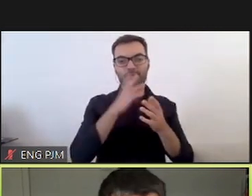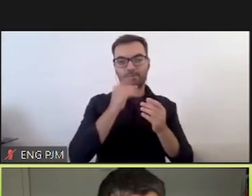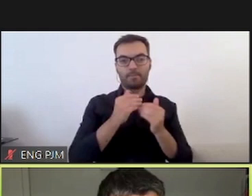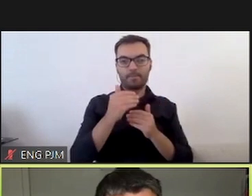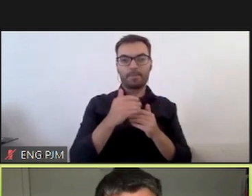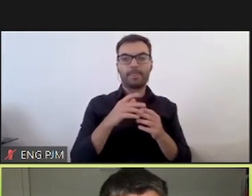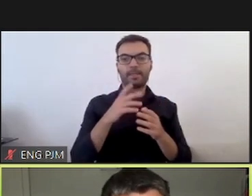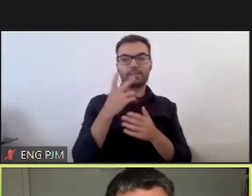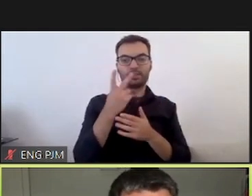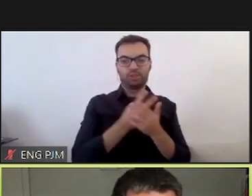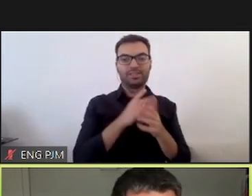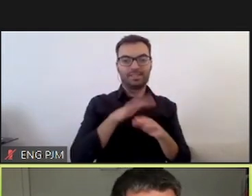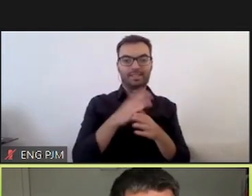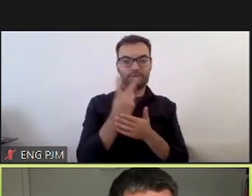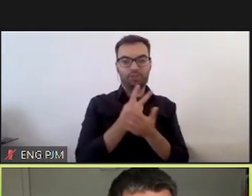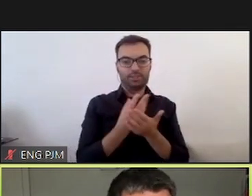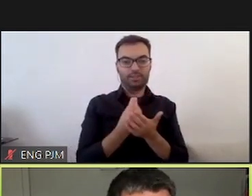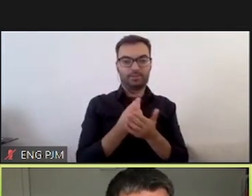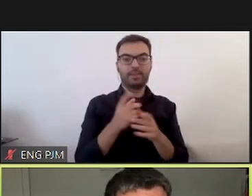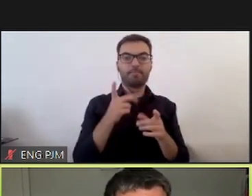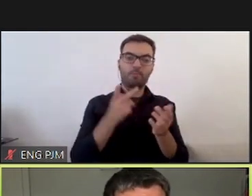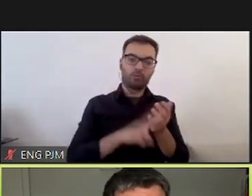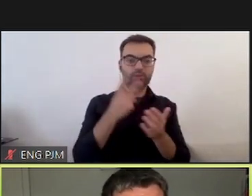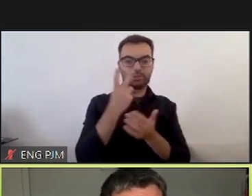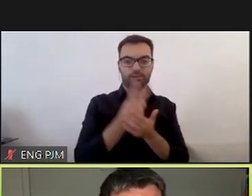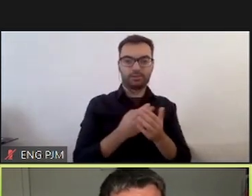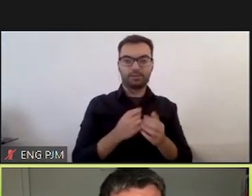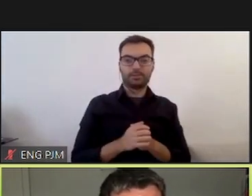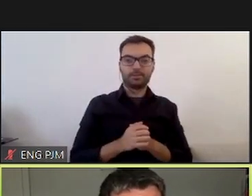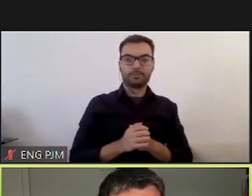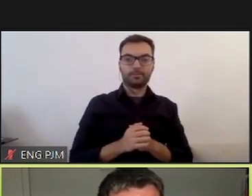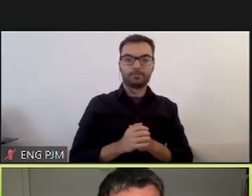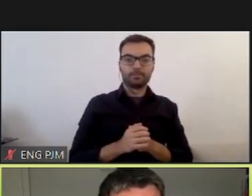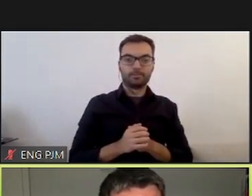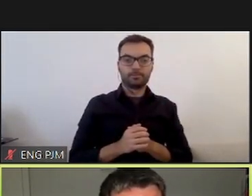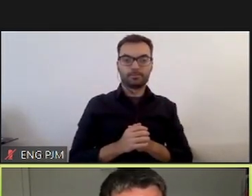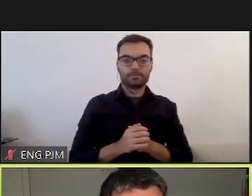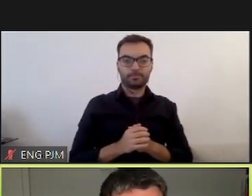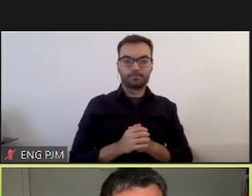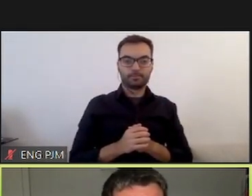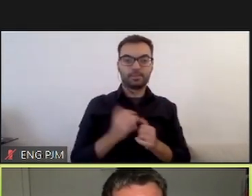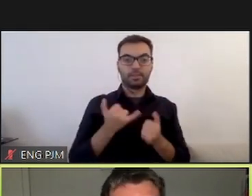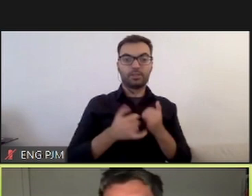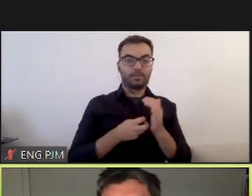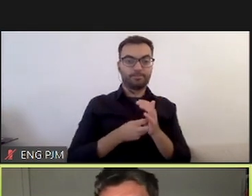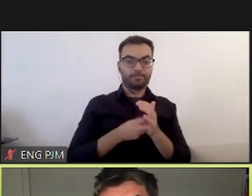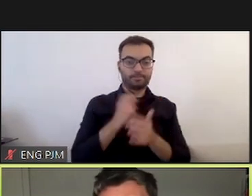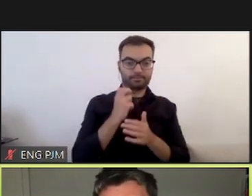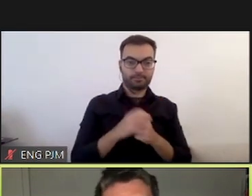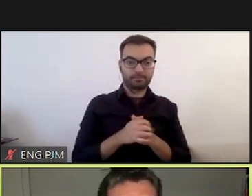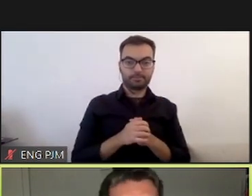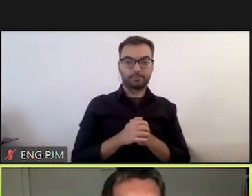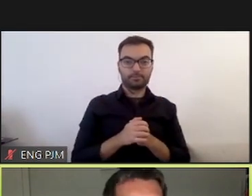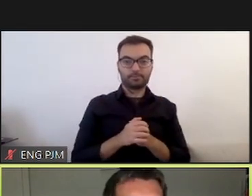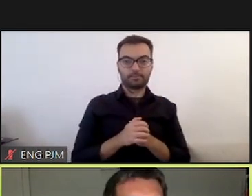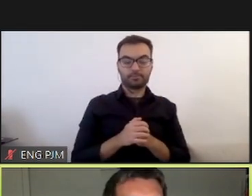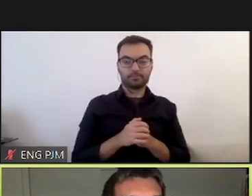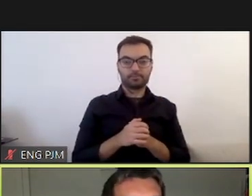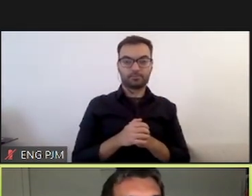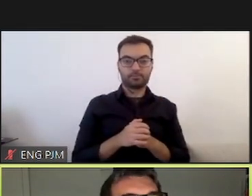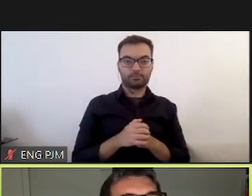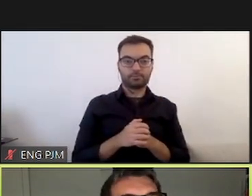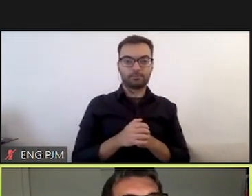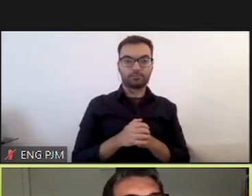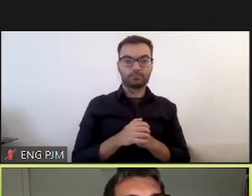he screen reader also announced this. So this is why if I remove this, perhaps let's try, because you